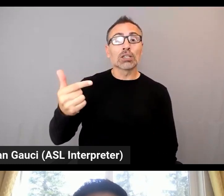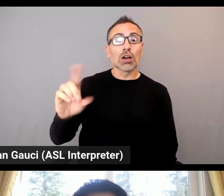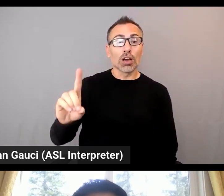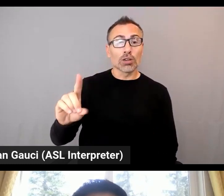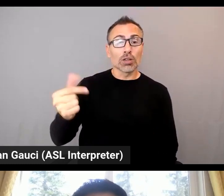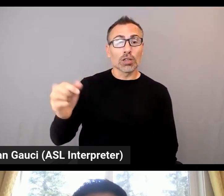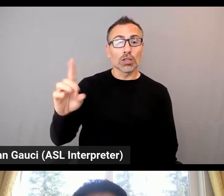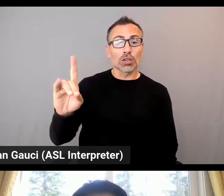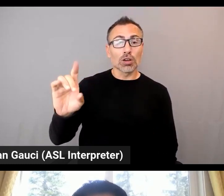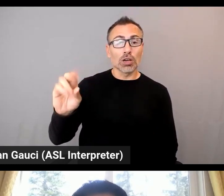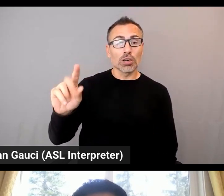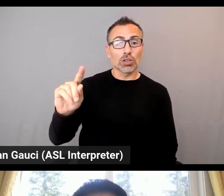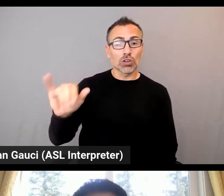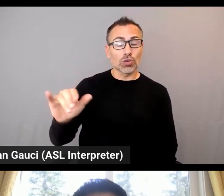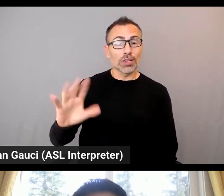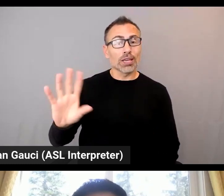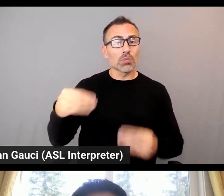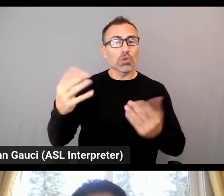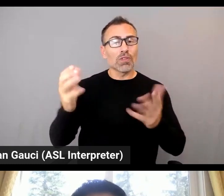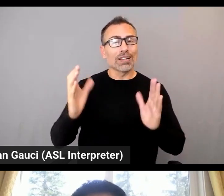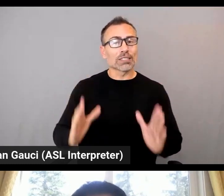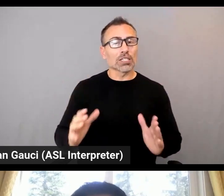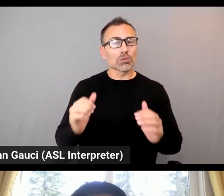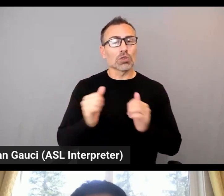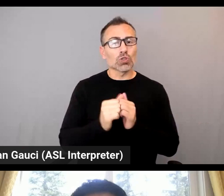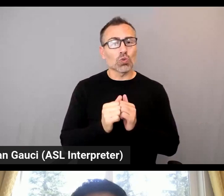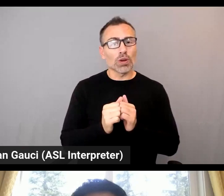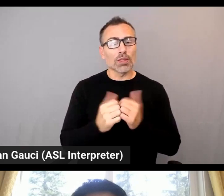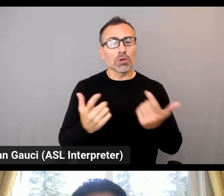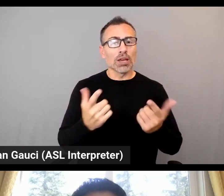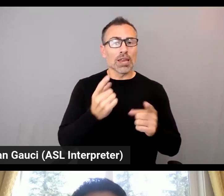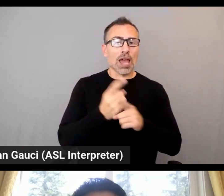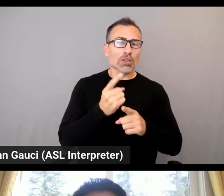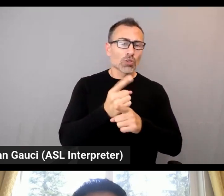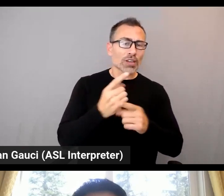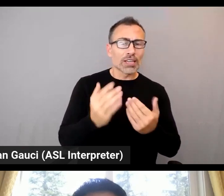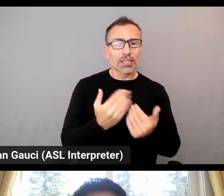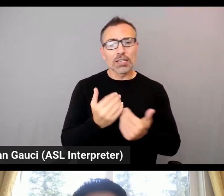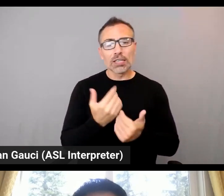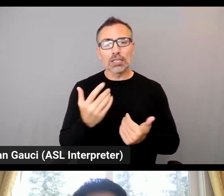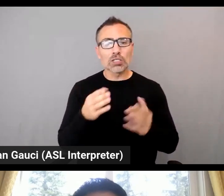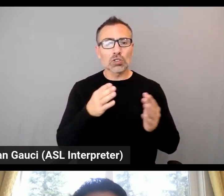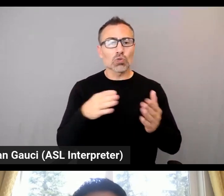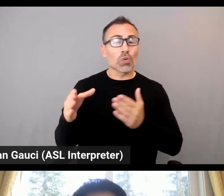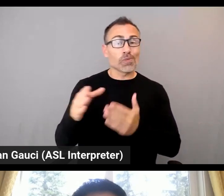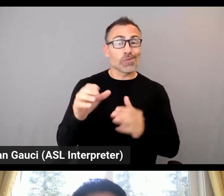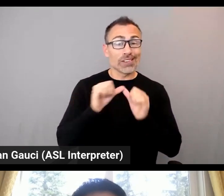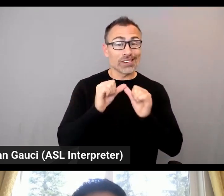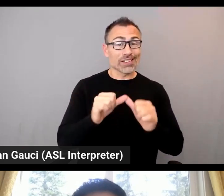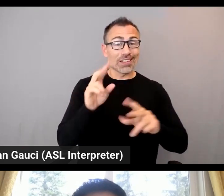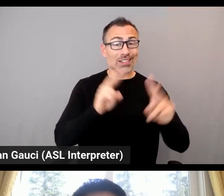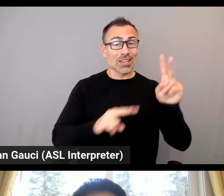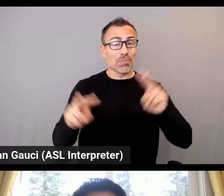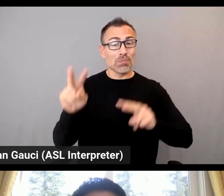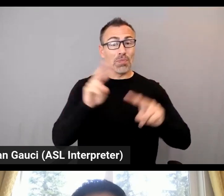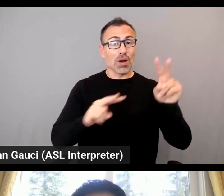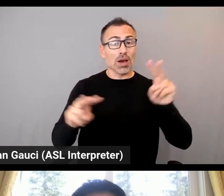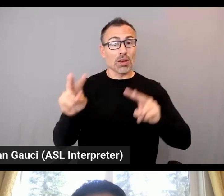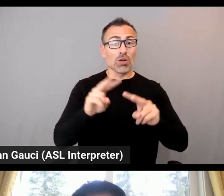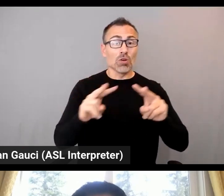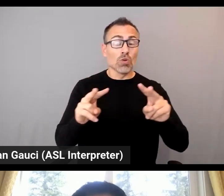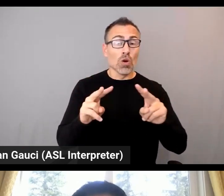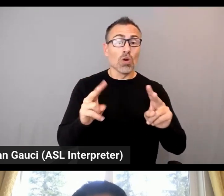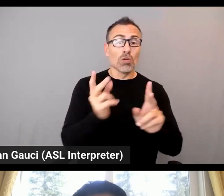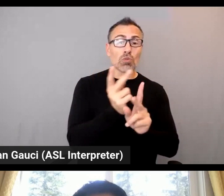service that provides customers with an accurate and easy way to continuously monitor and protect their AWS accounts